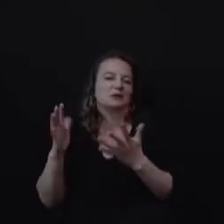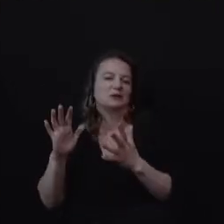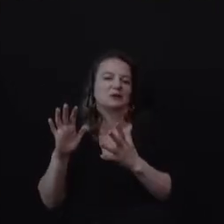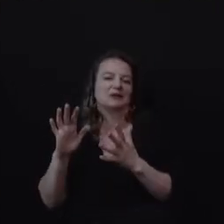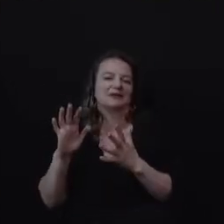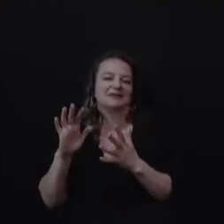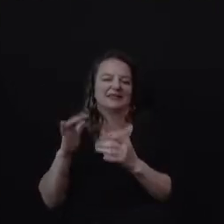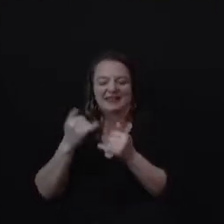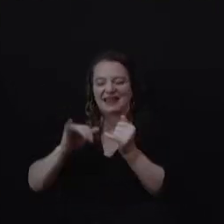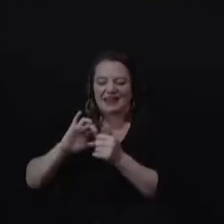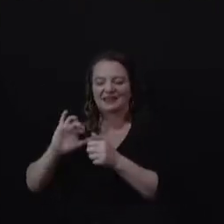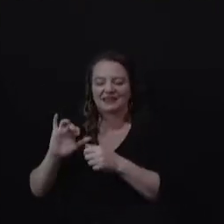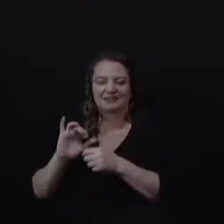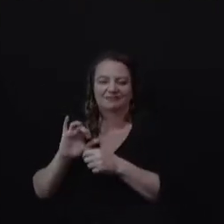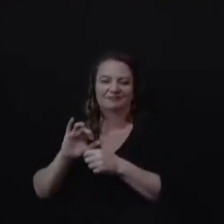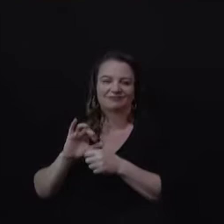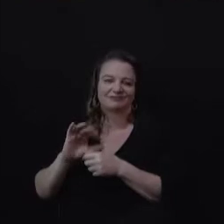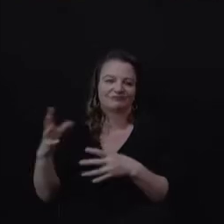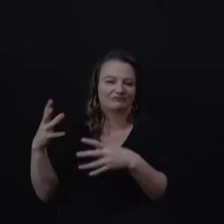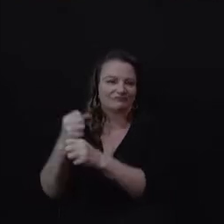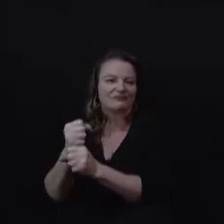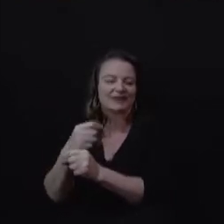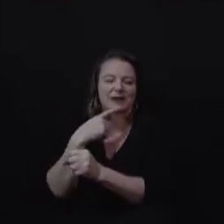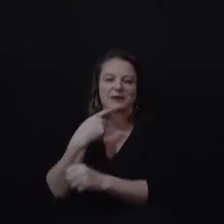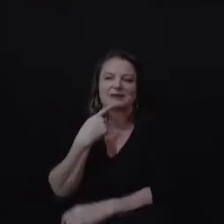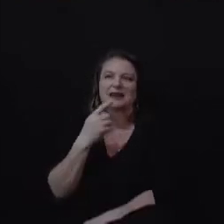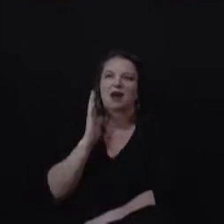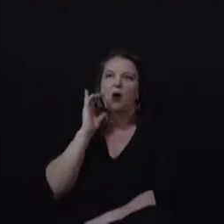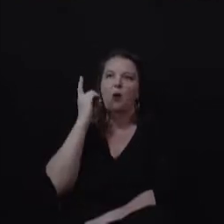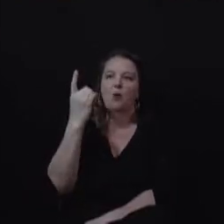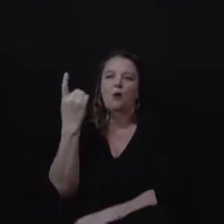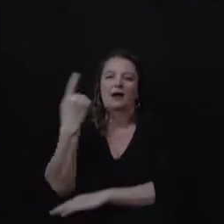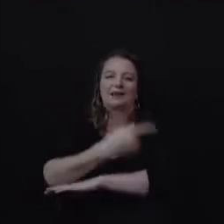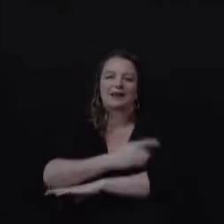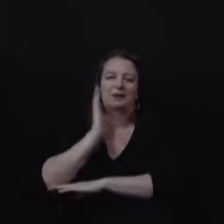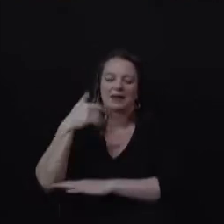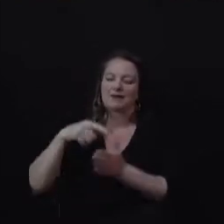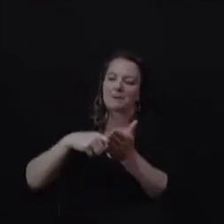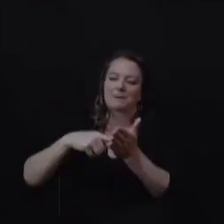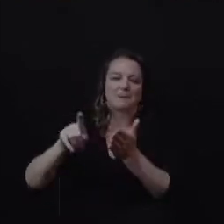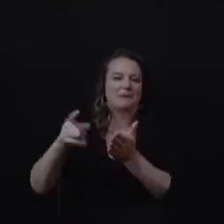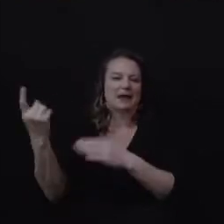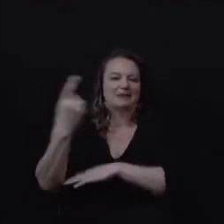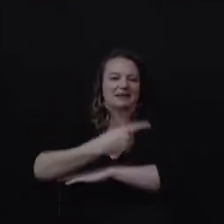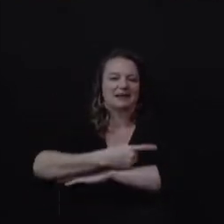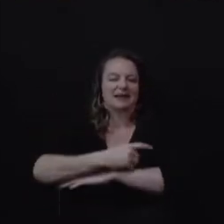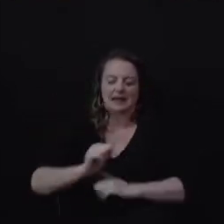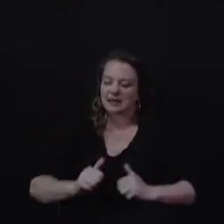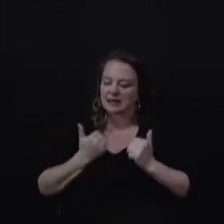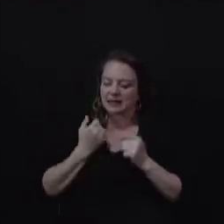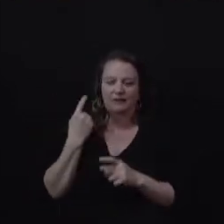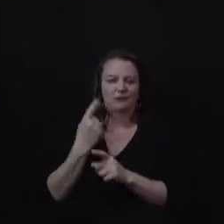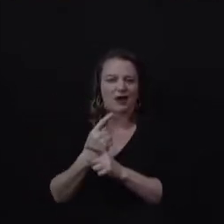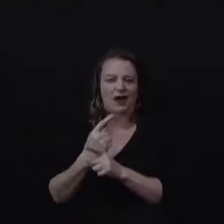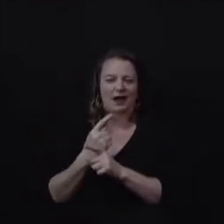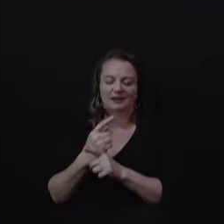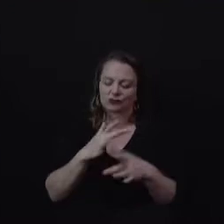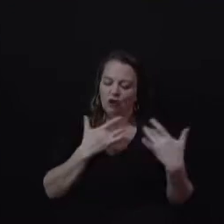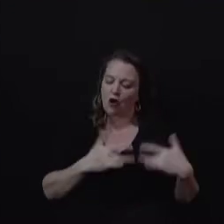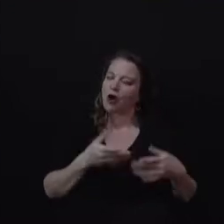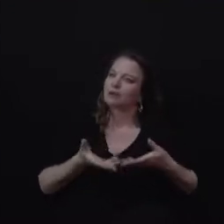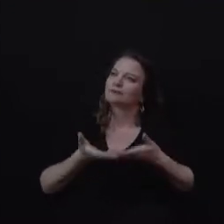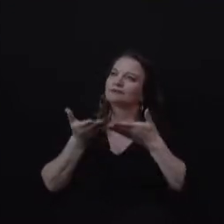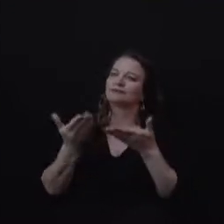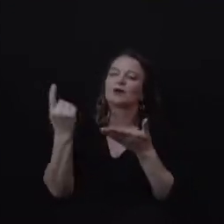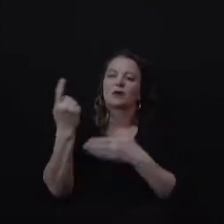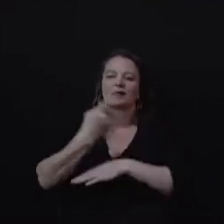their sermons, but by saying one day, there's a payday. Right? I mean, you live right, you give your heart to Jesus, one